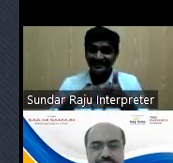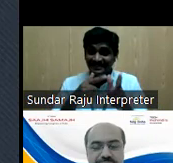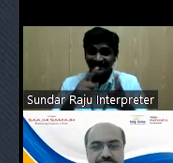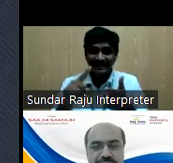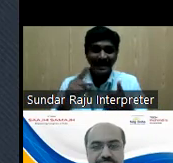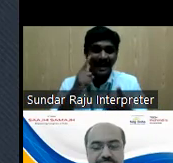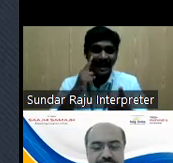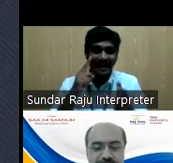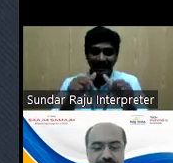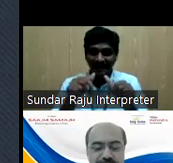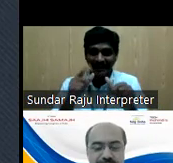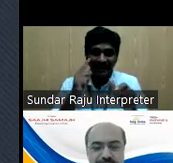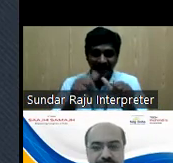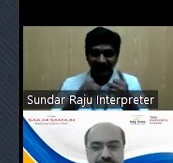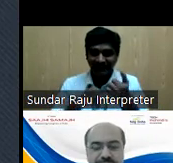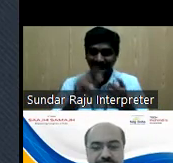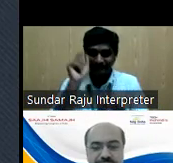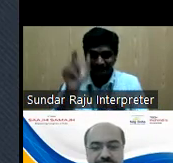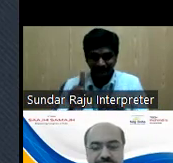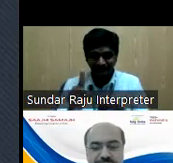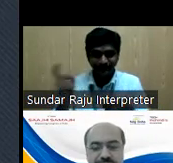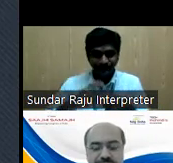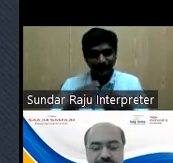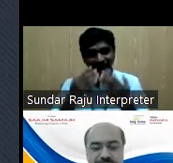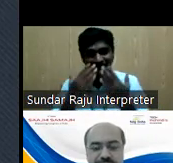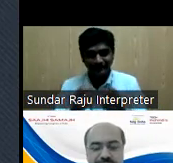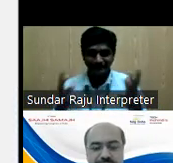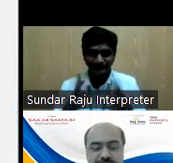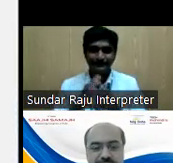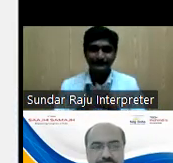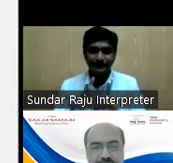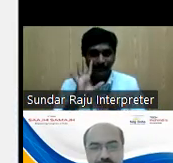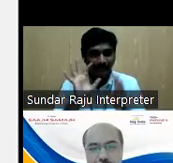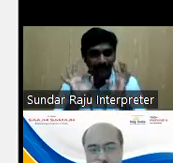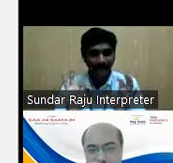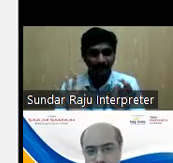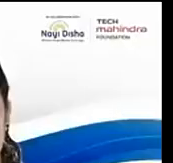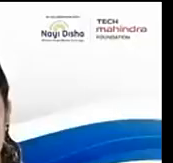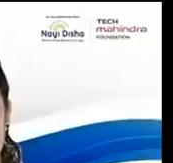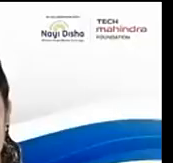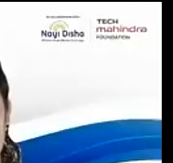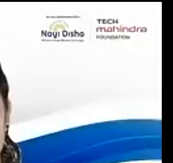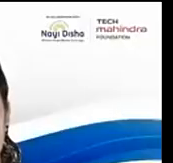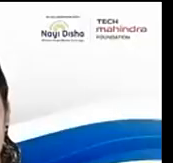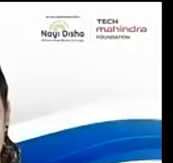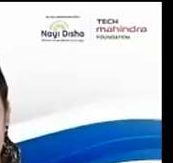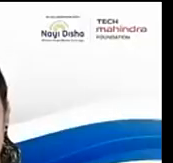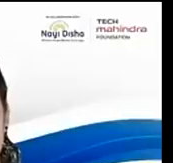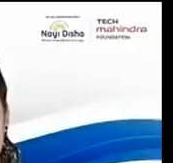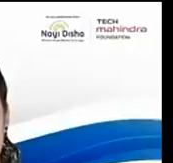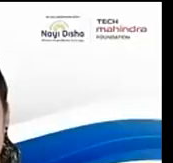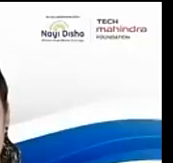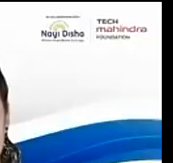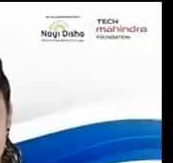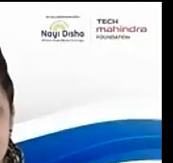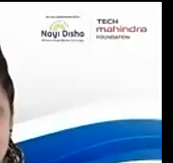today. Today is a very extremely important day for us. This compendium is a beacon of empowerment designed to guide